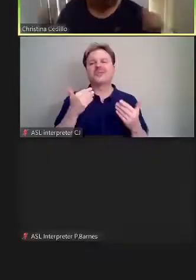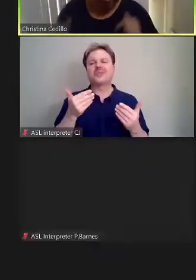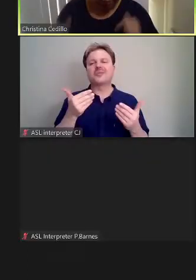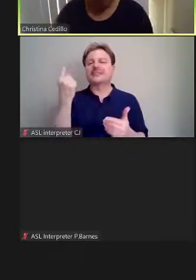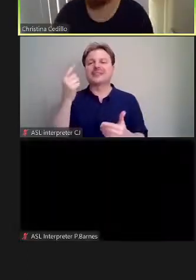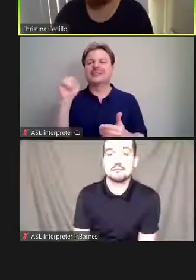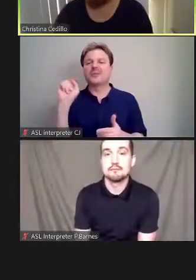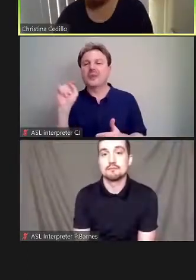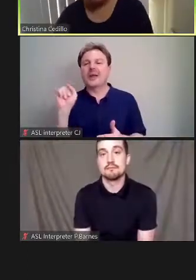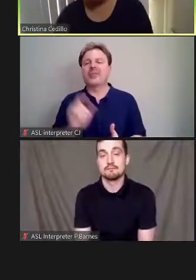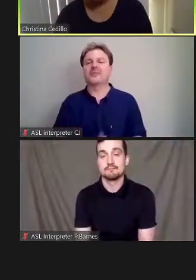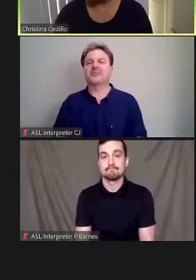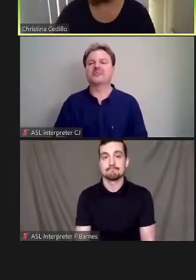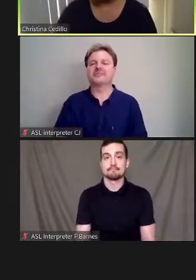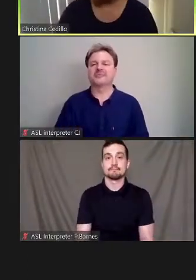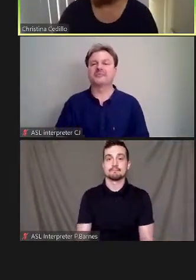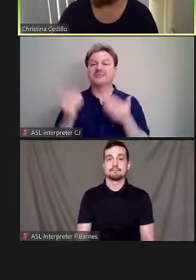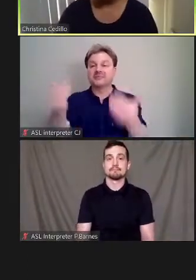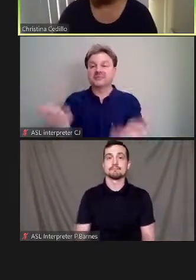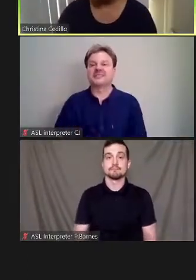bathroom.